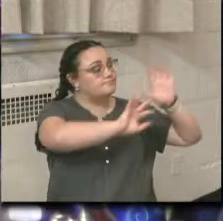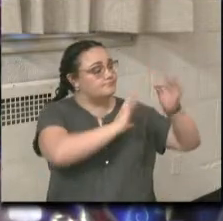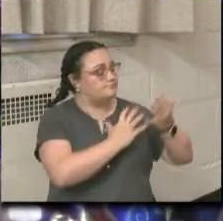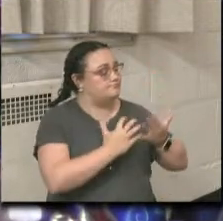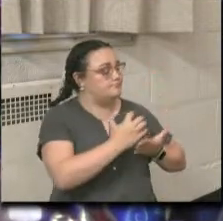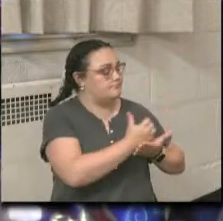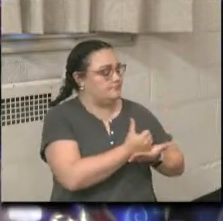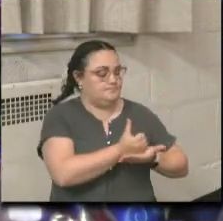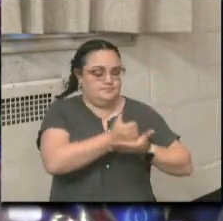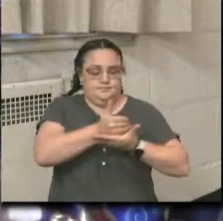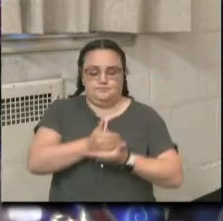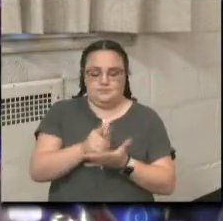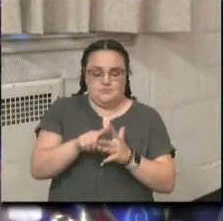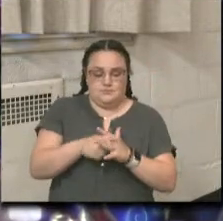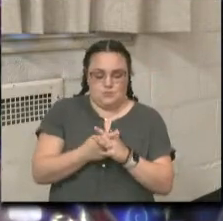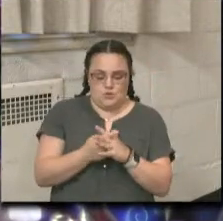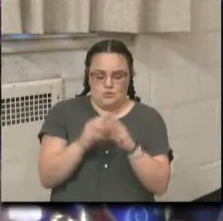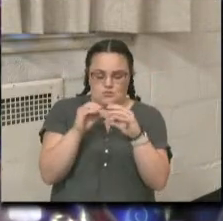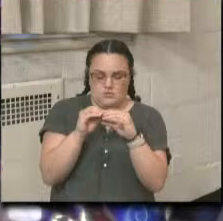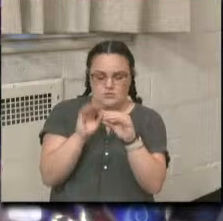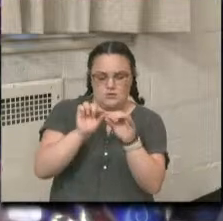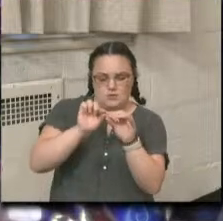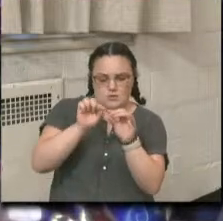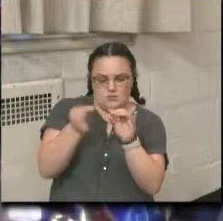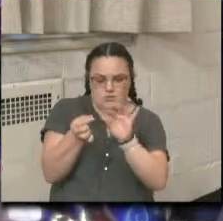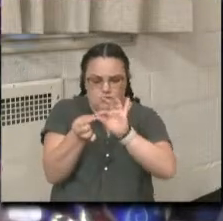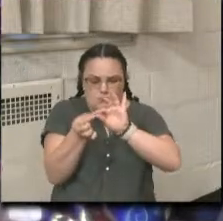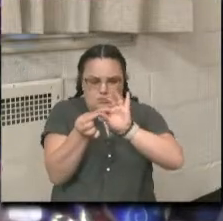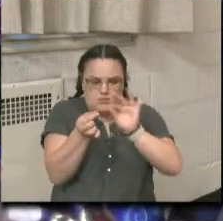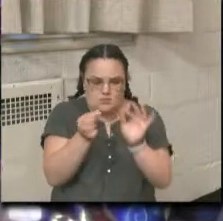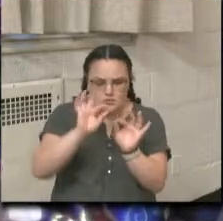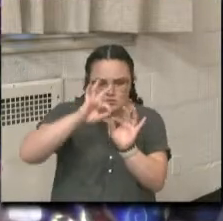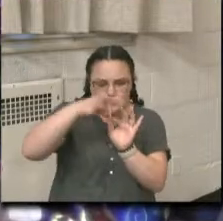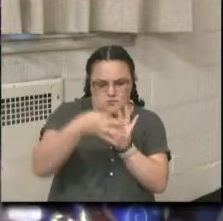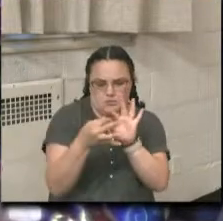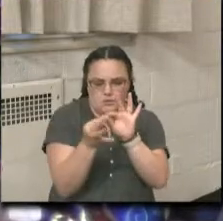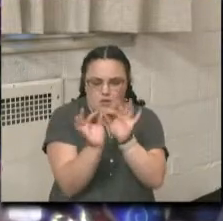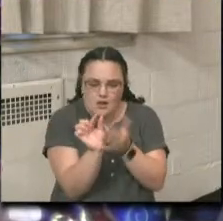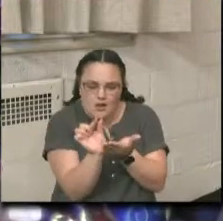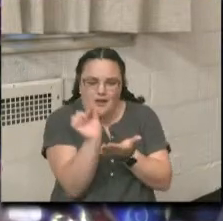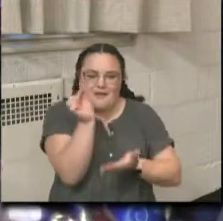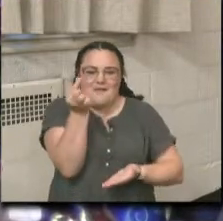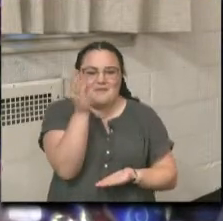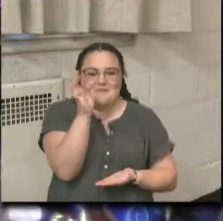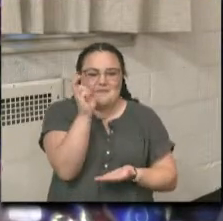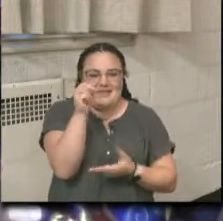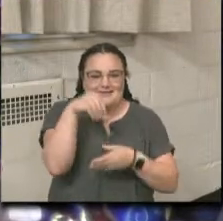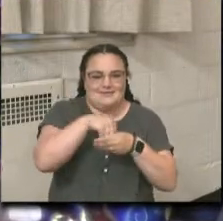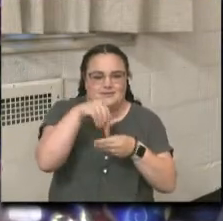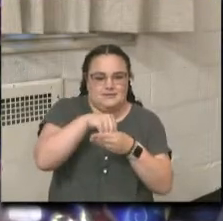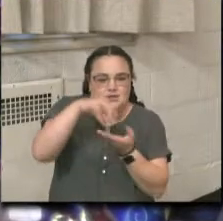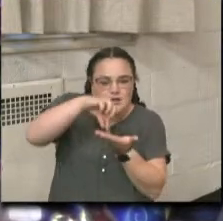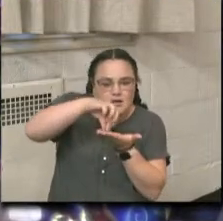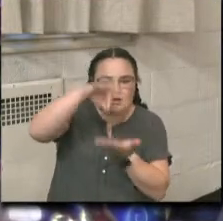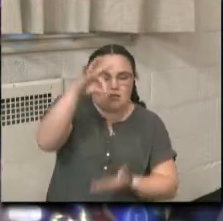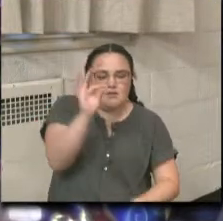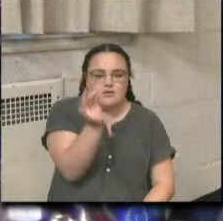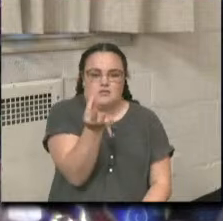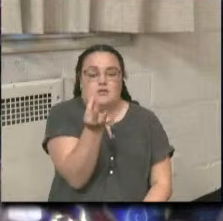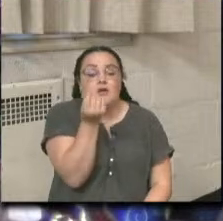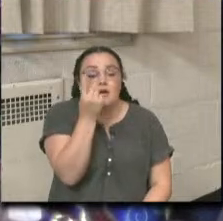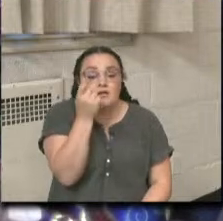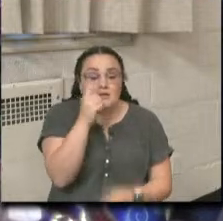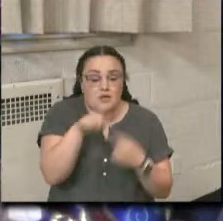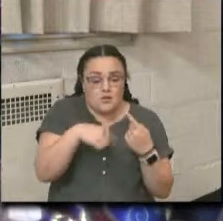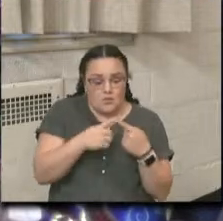undergo a process to remove the outer layers, revealing the precious beans within. This stage of separation